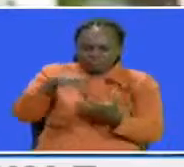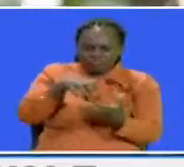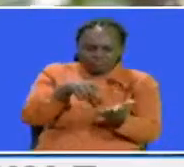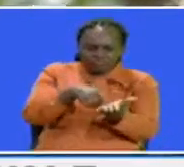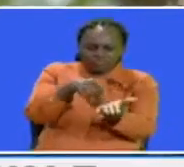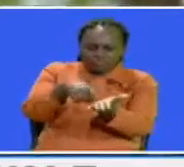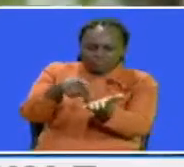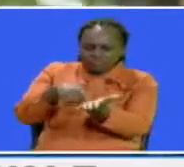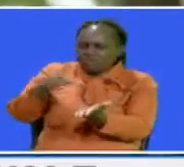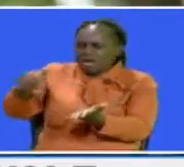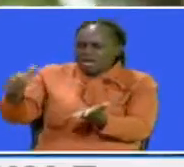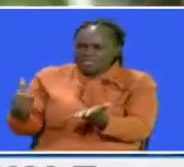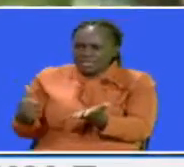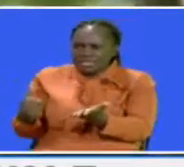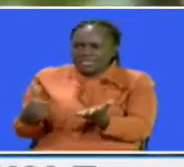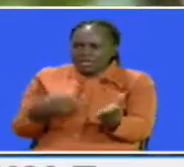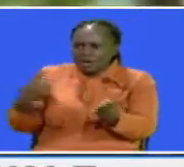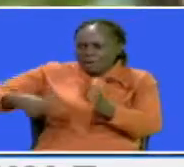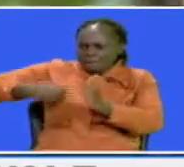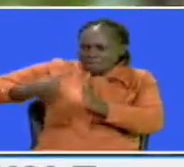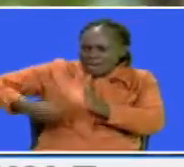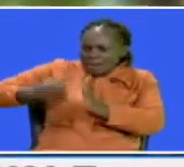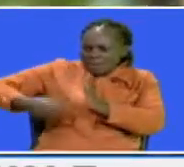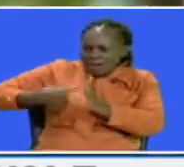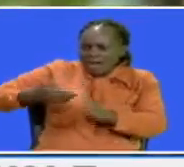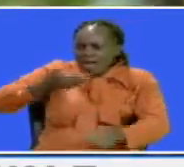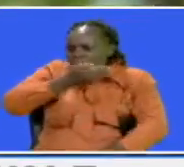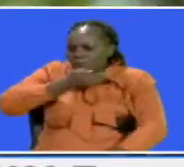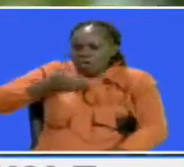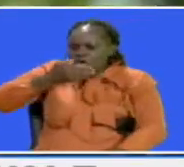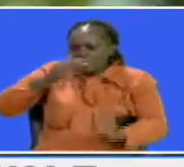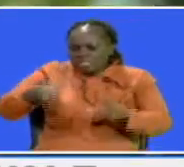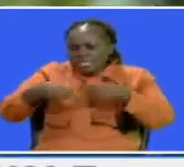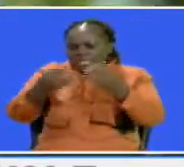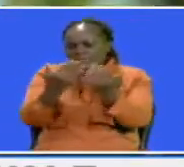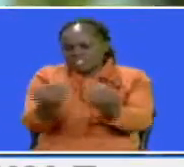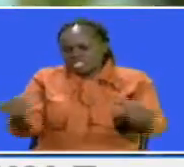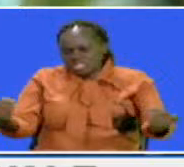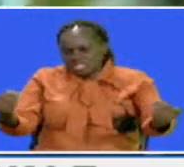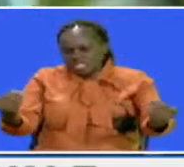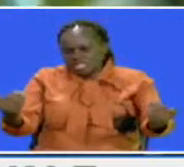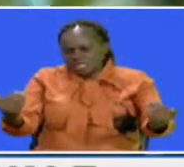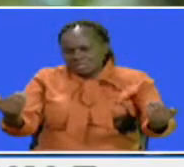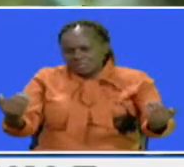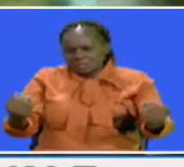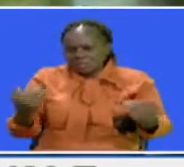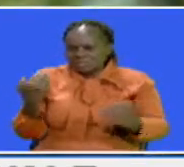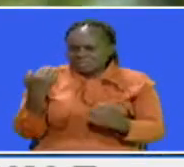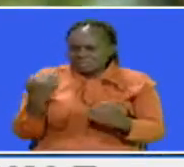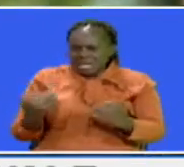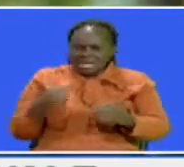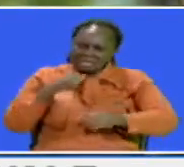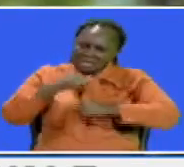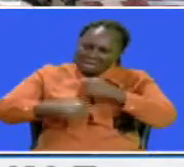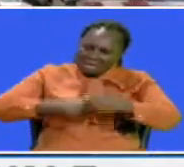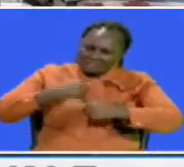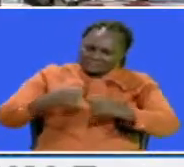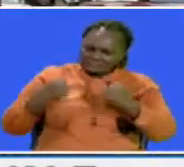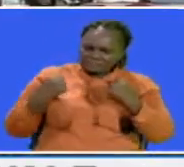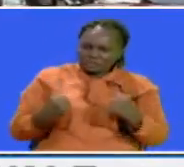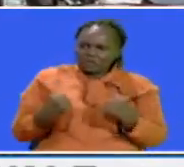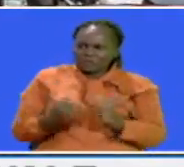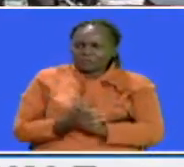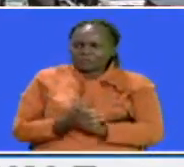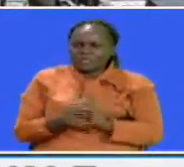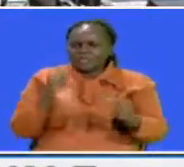mbegu zile zingine, niende nisage ikuwe unga wa uji nipe watoto. Huwa inafanya mtoto anakuwa active.